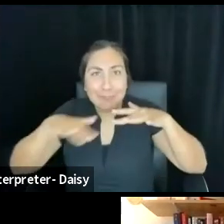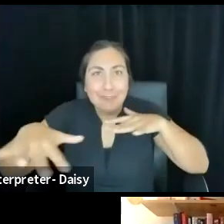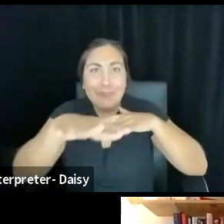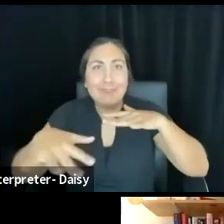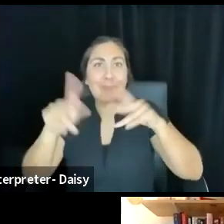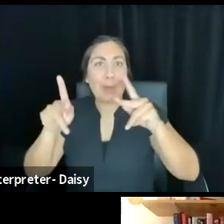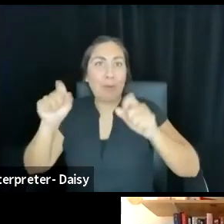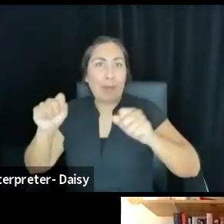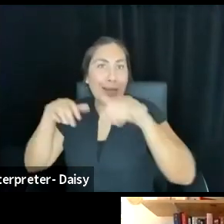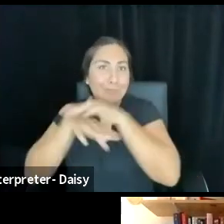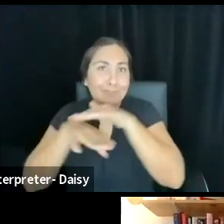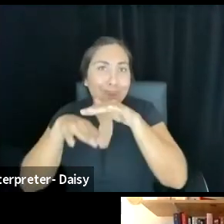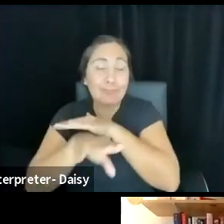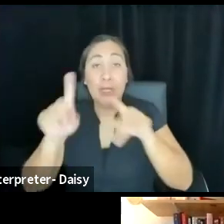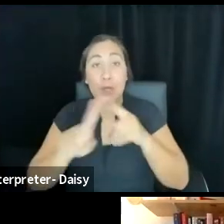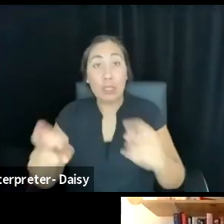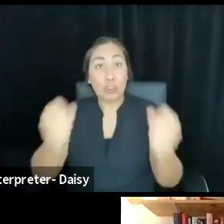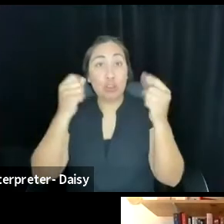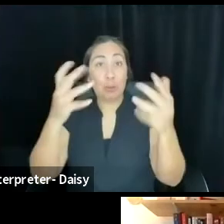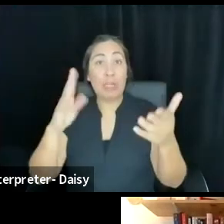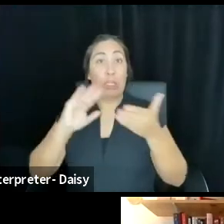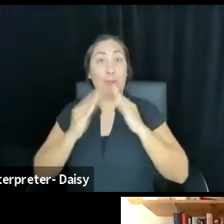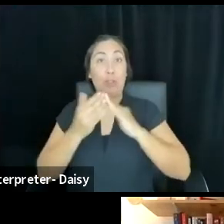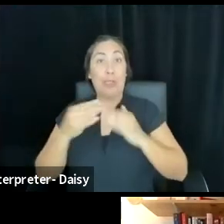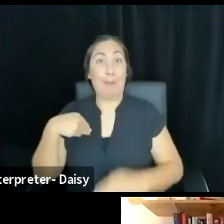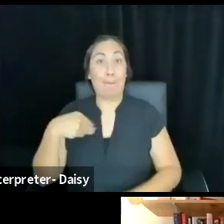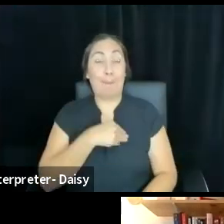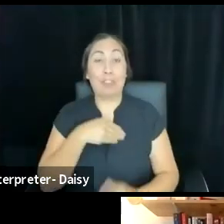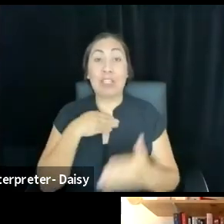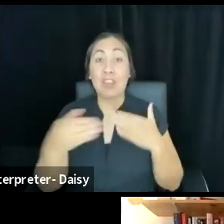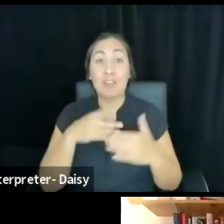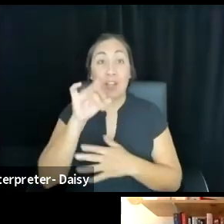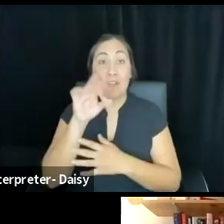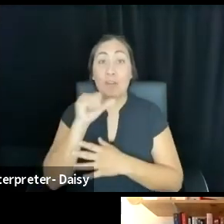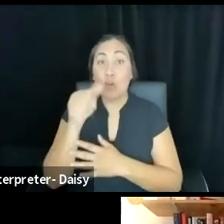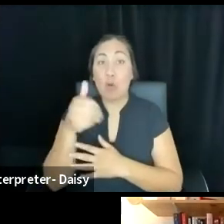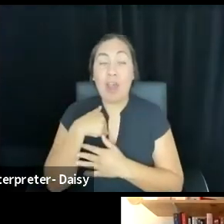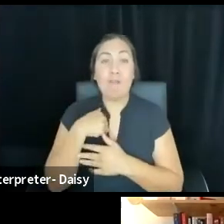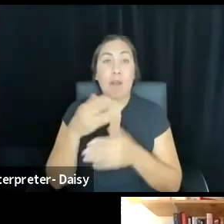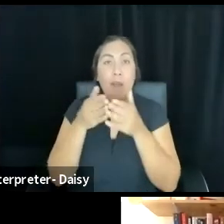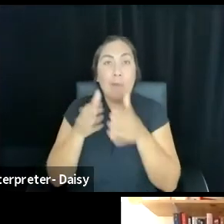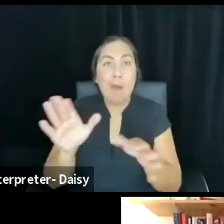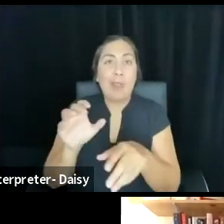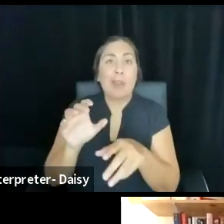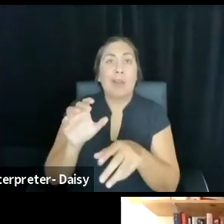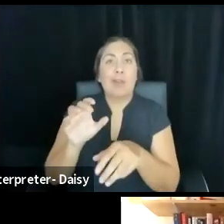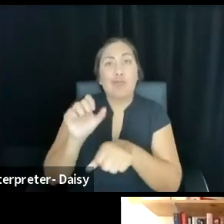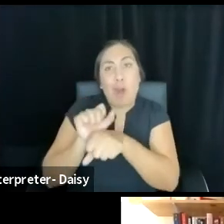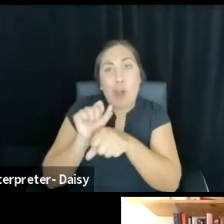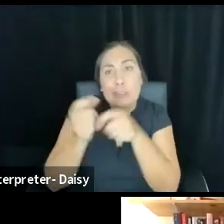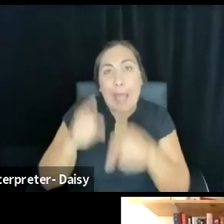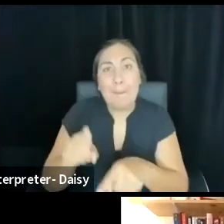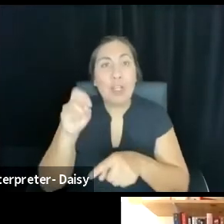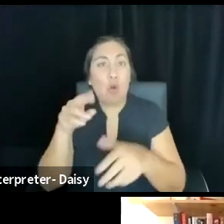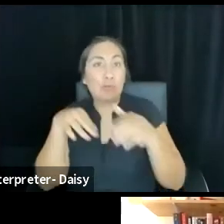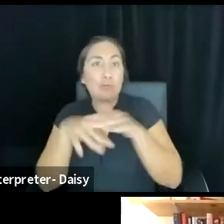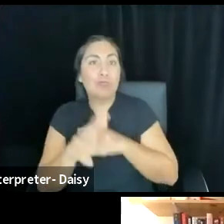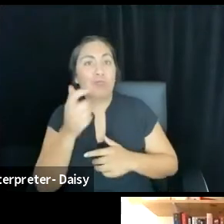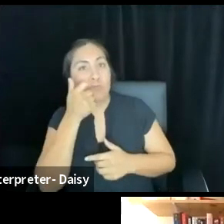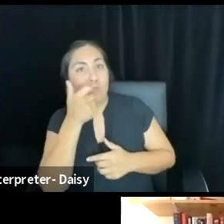members, even when there's not public works programming happening, or they're not coming to see a play or to go to Joe's Pub or to